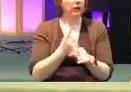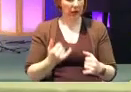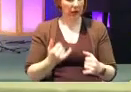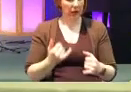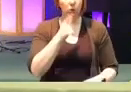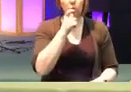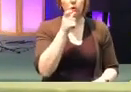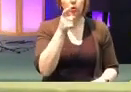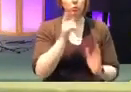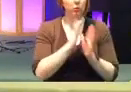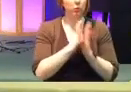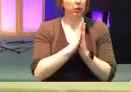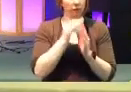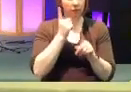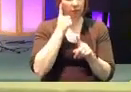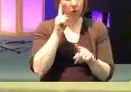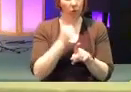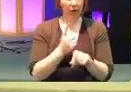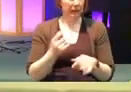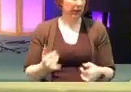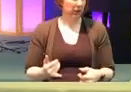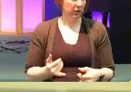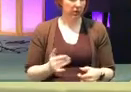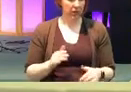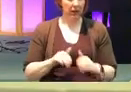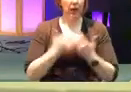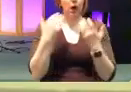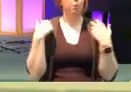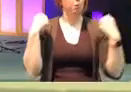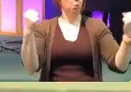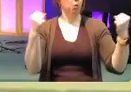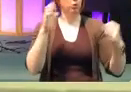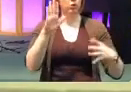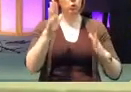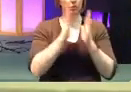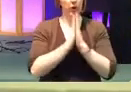praying for right now? And how bold are your prayers?